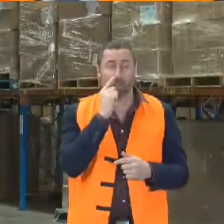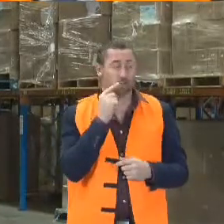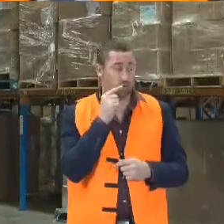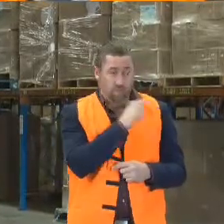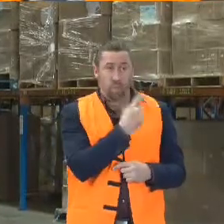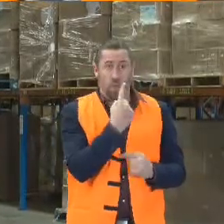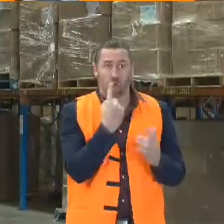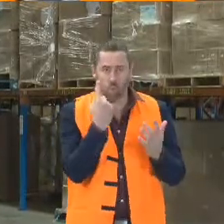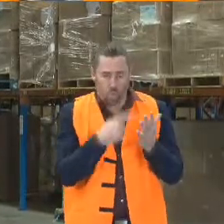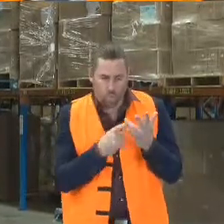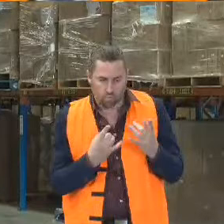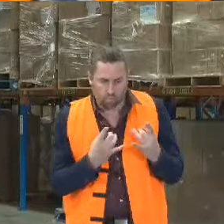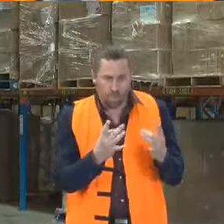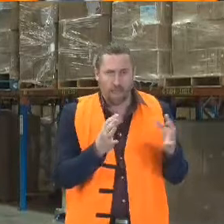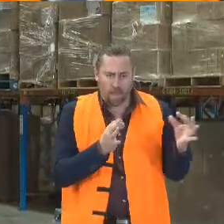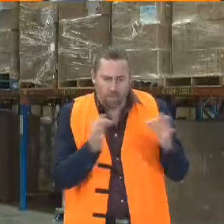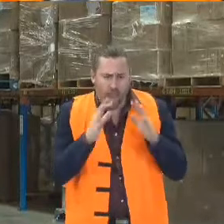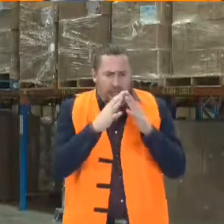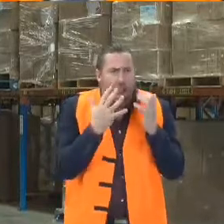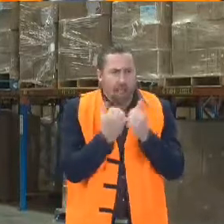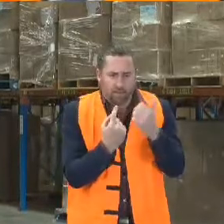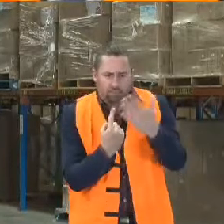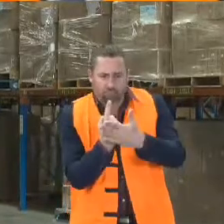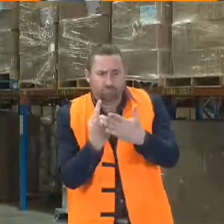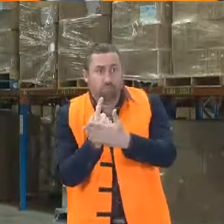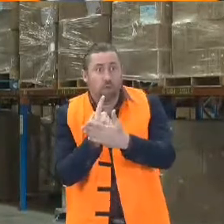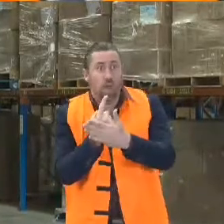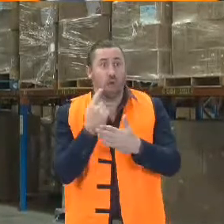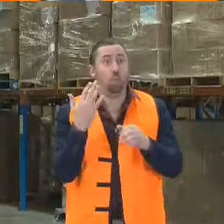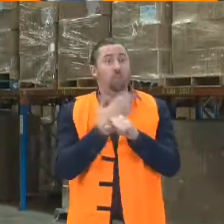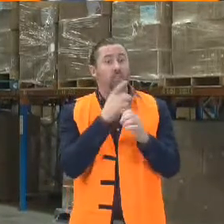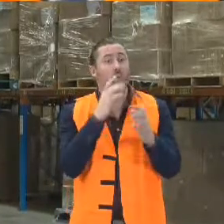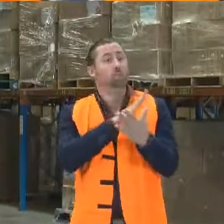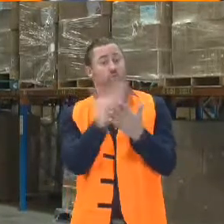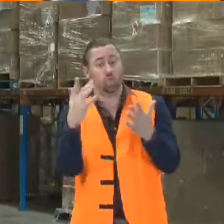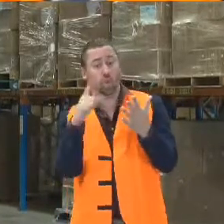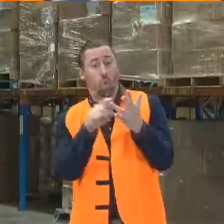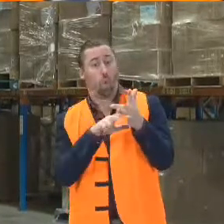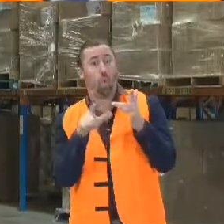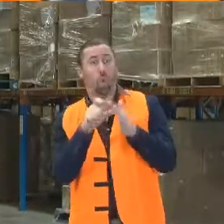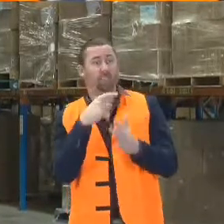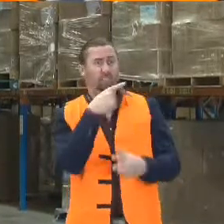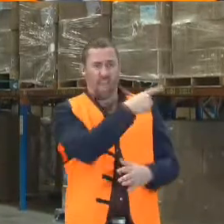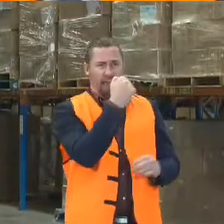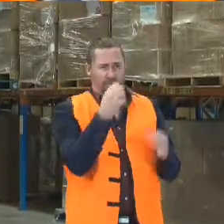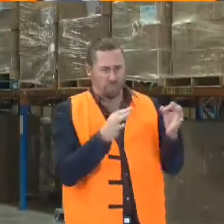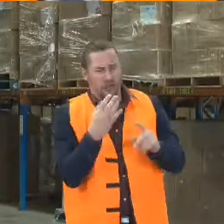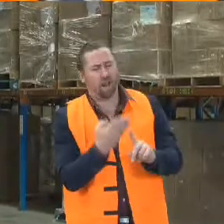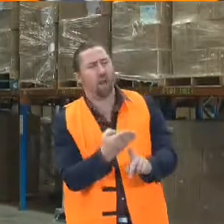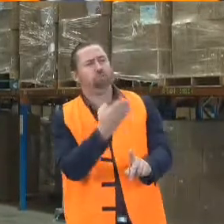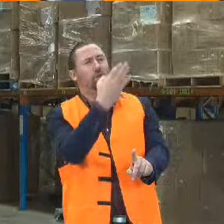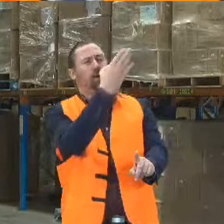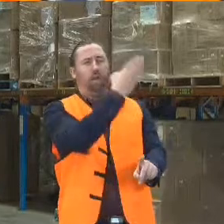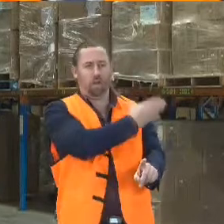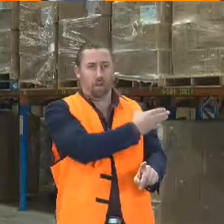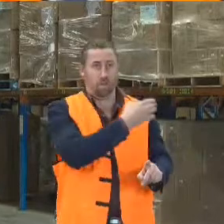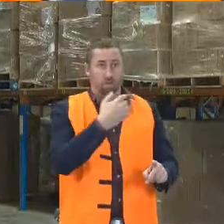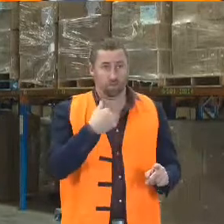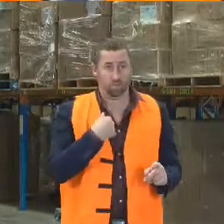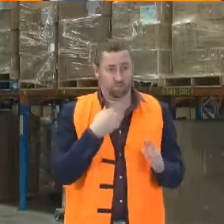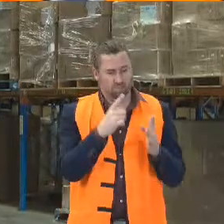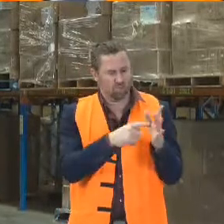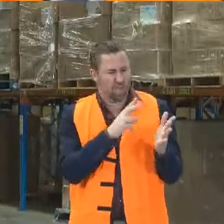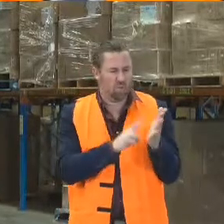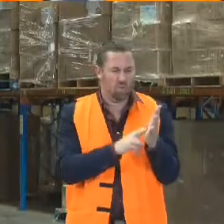planning for an eventual pandemic long before the pandemic hit our shores. So Queensland was well prepared way back in the